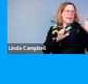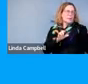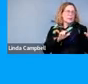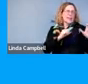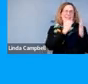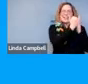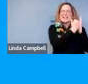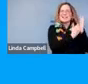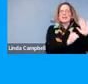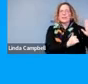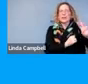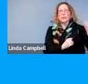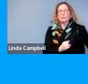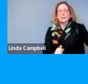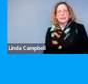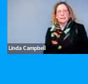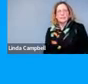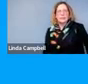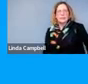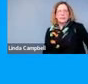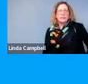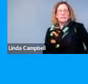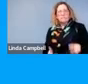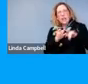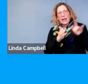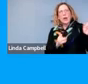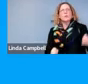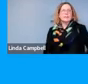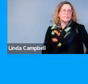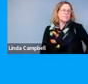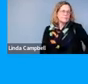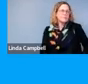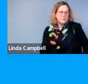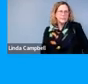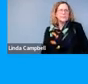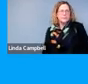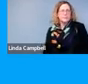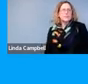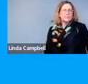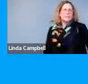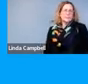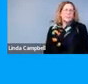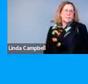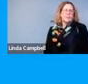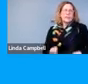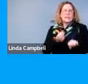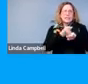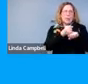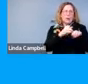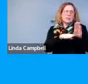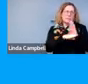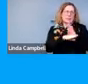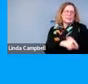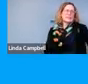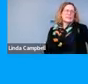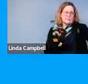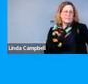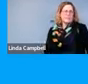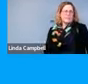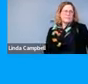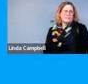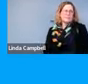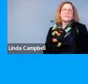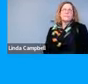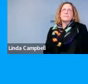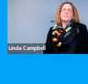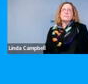Nova Scotia Invasive Species Council have a list on their website of retailers, so check those out to know what to do with your item and your